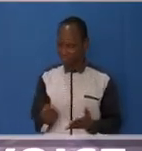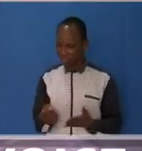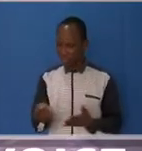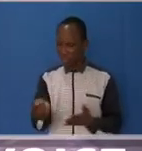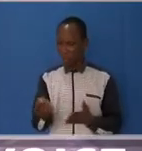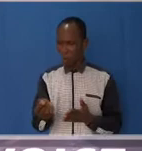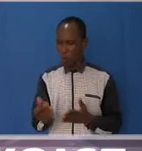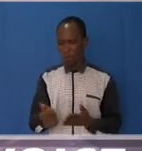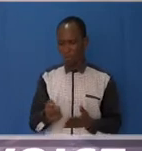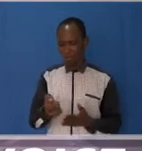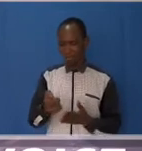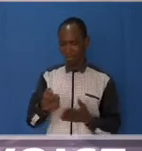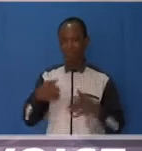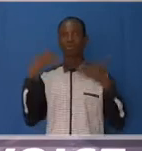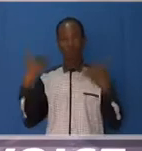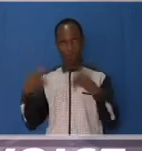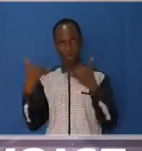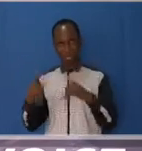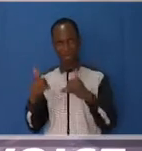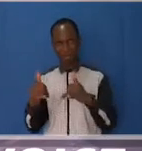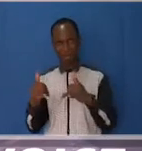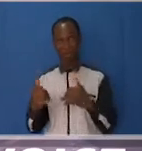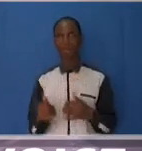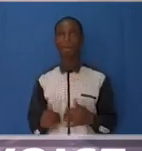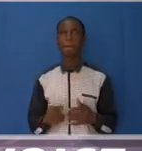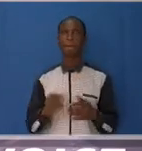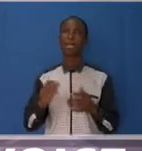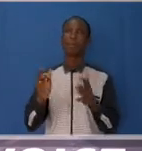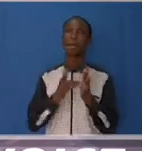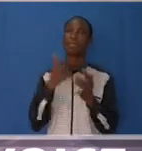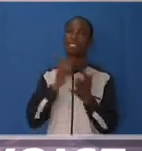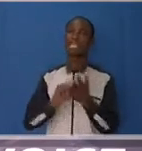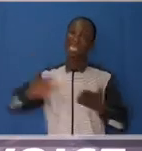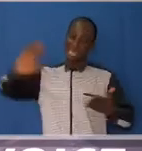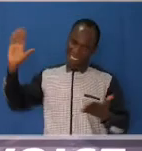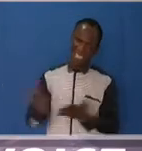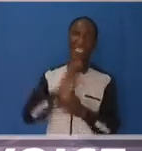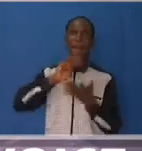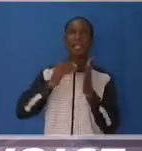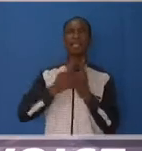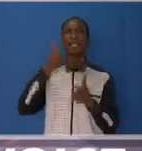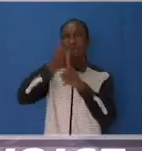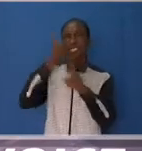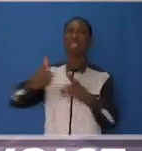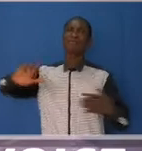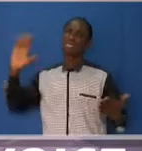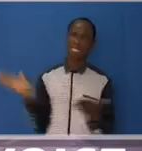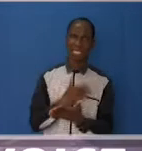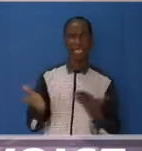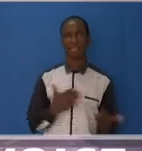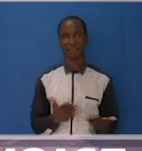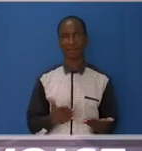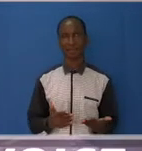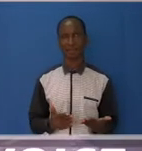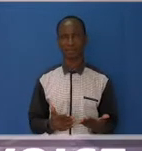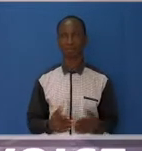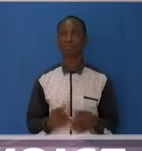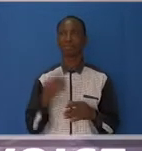be hia si ye be sori a enye me bu ho a ye ye no asori demu osumu a wuntumi ye no fie